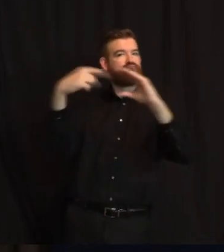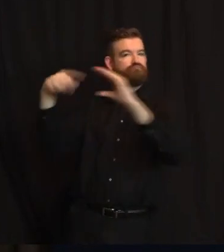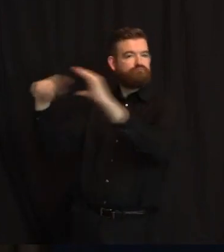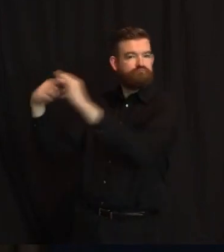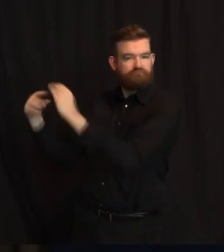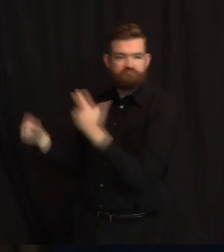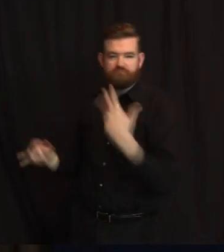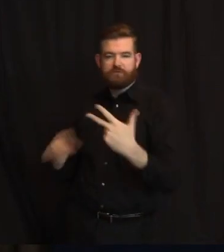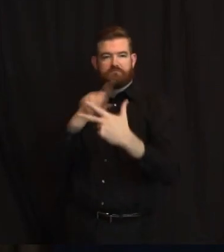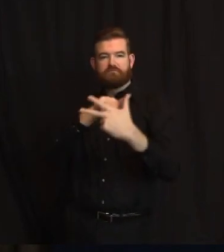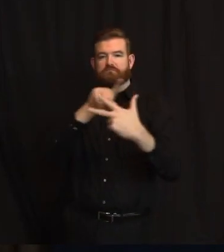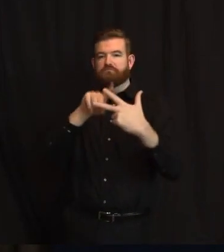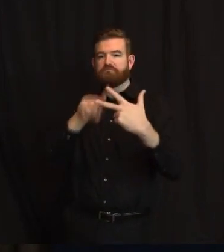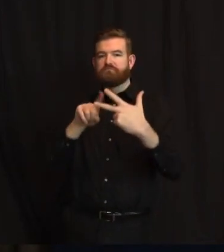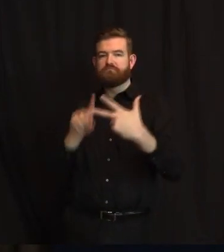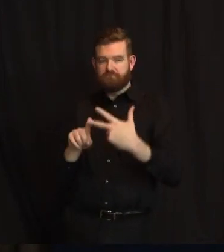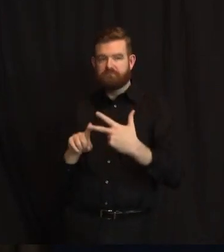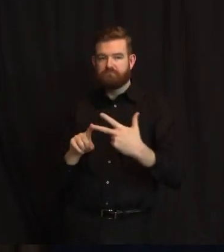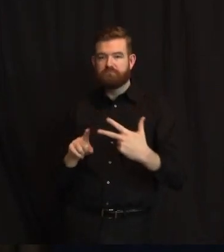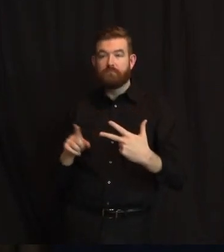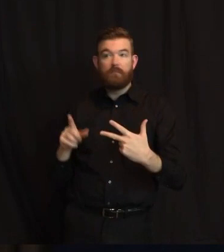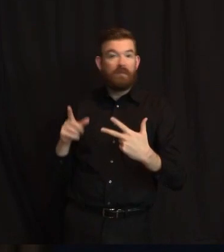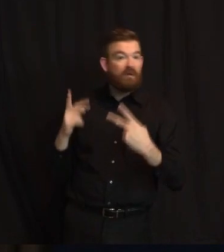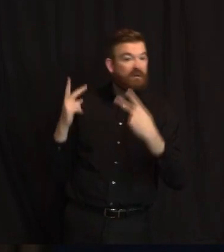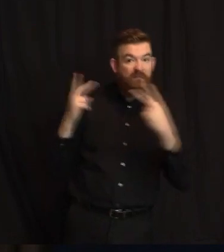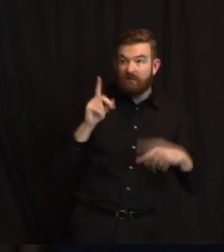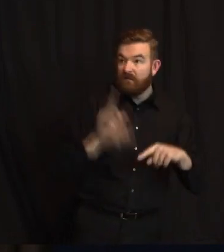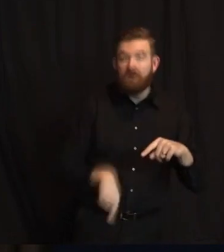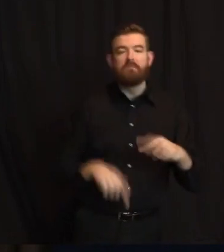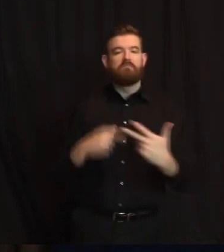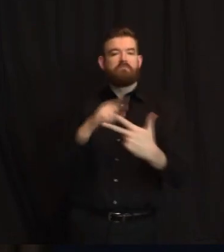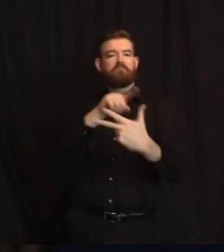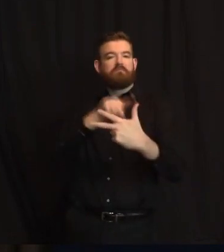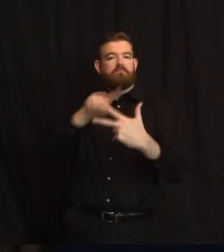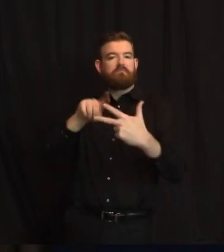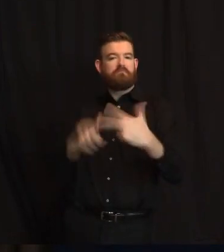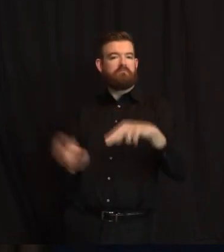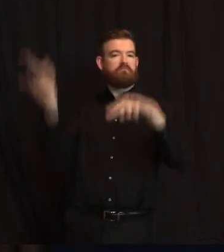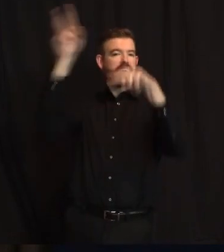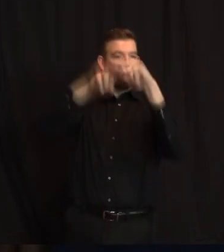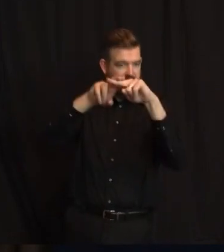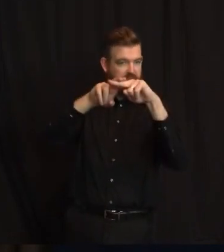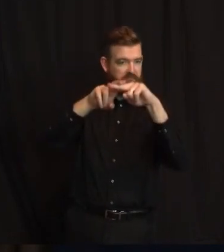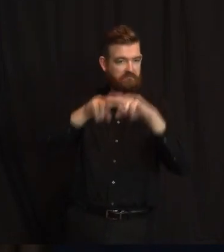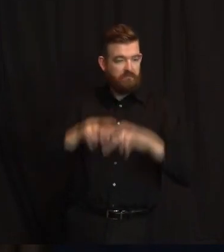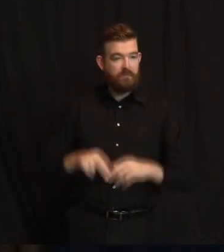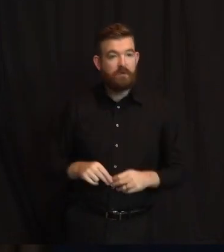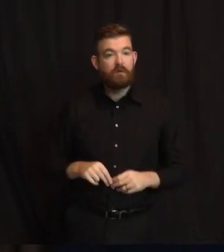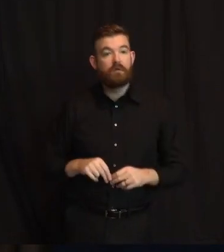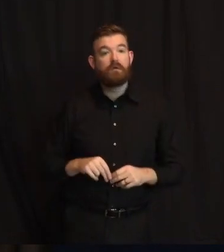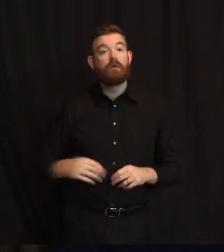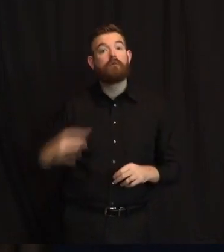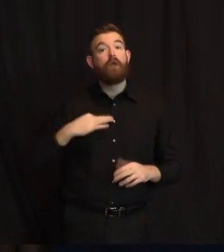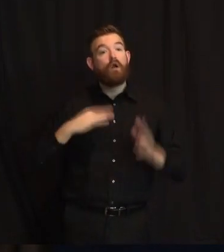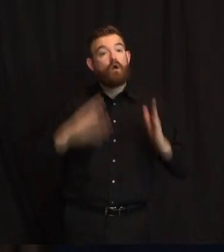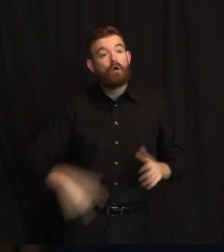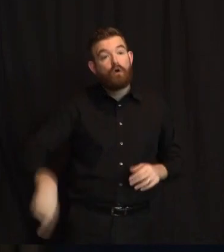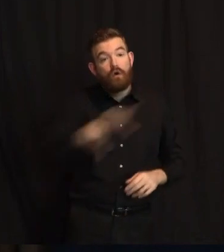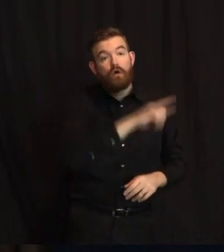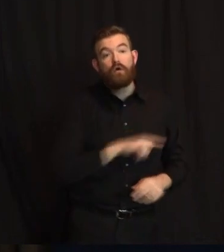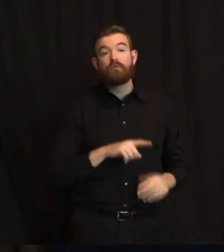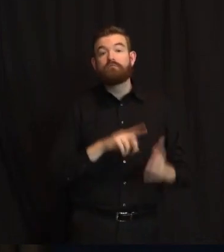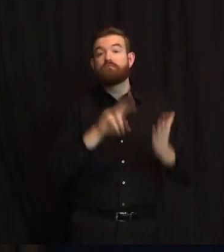visits. We shut down our volunteer, contractors, and non-essential vendors from entering into our facilities. And